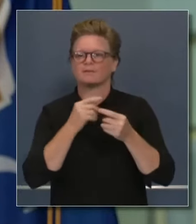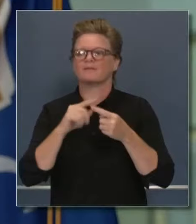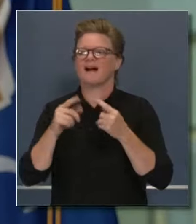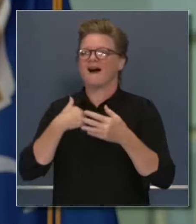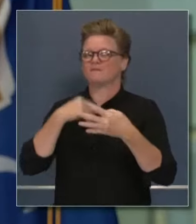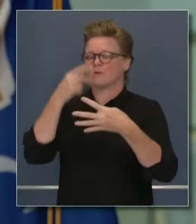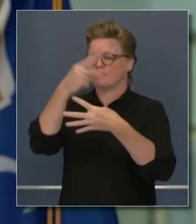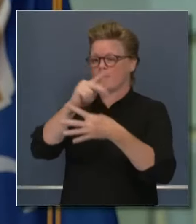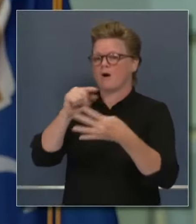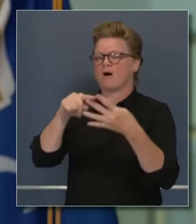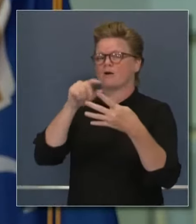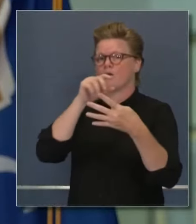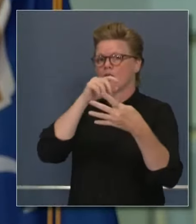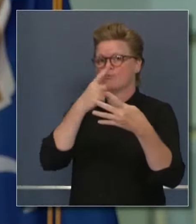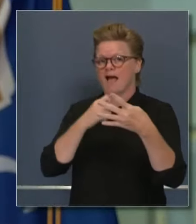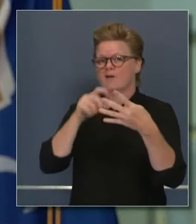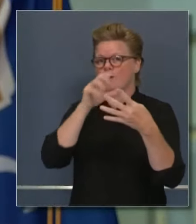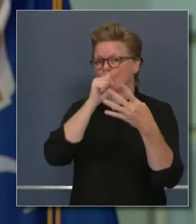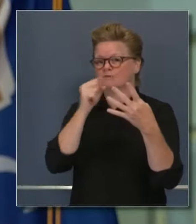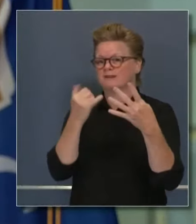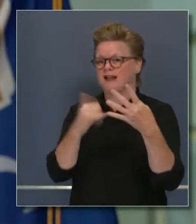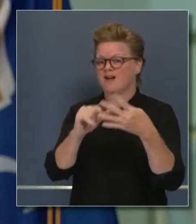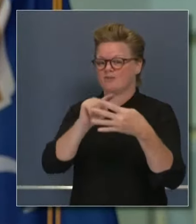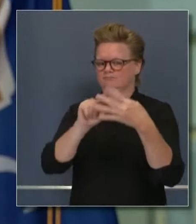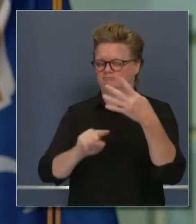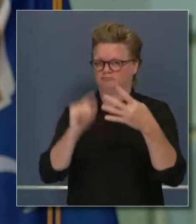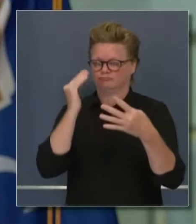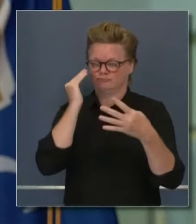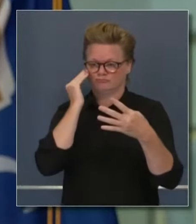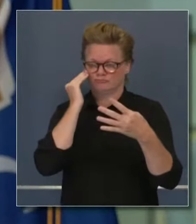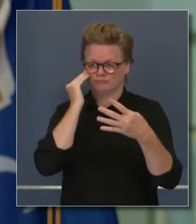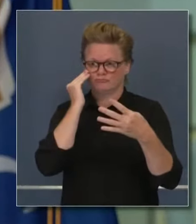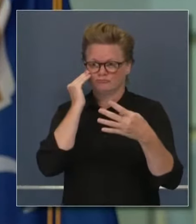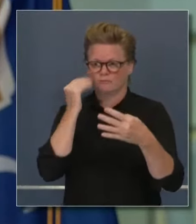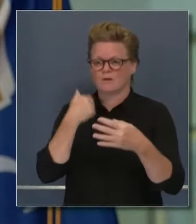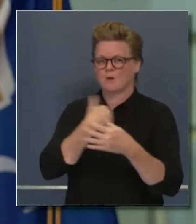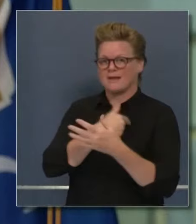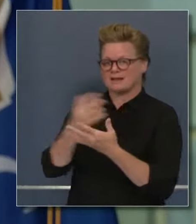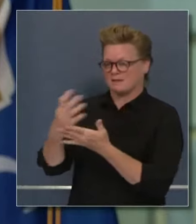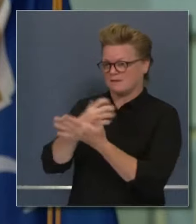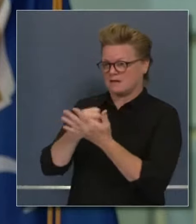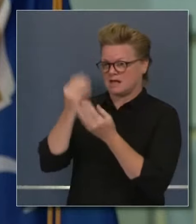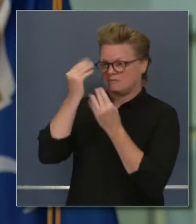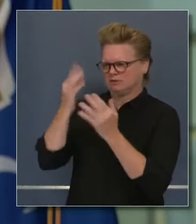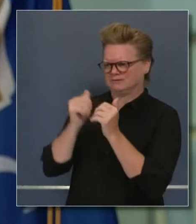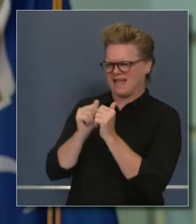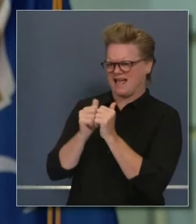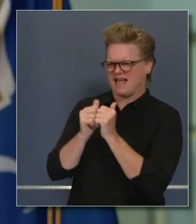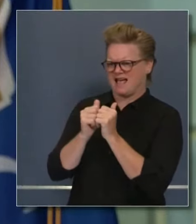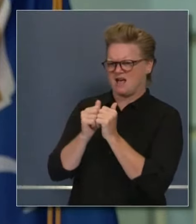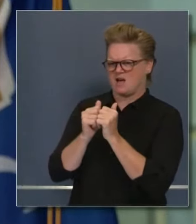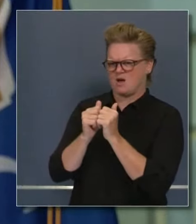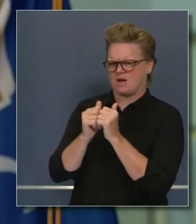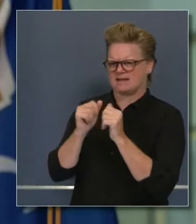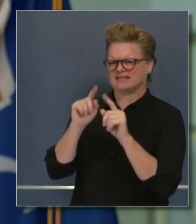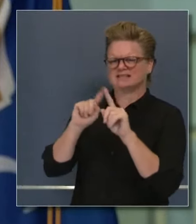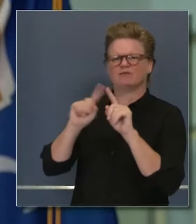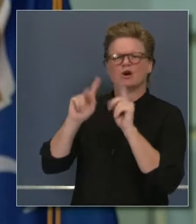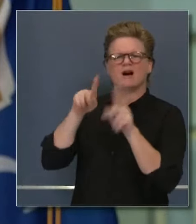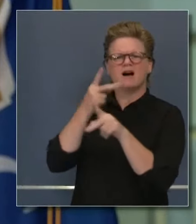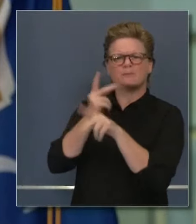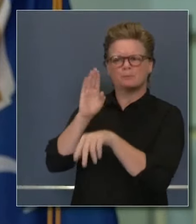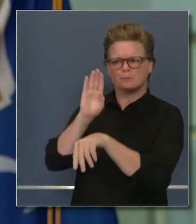we begin to develop increasing information about how each of these different sectors can